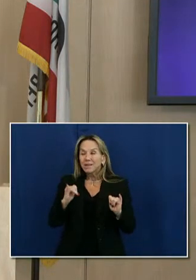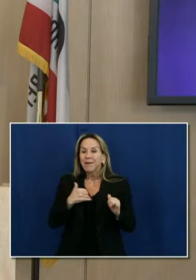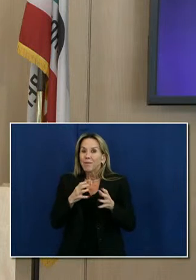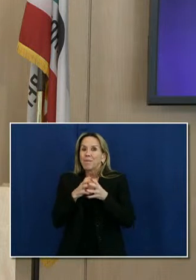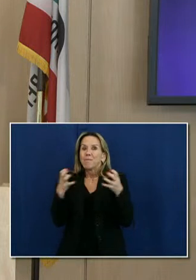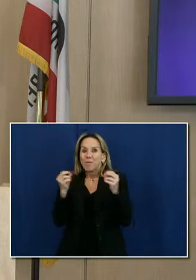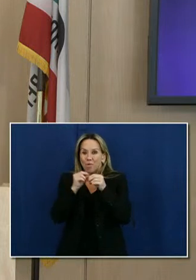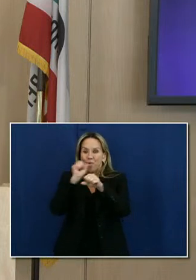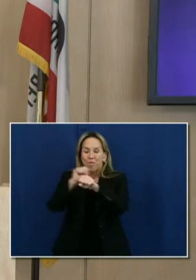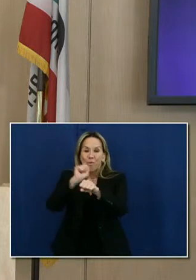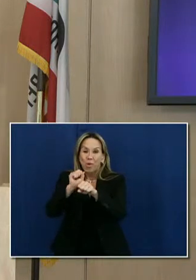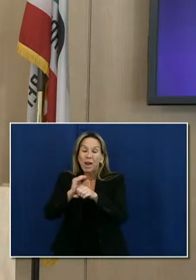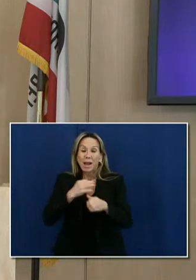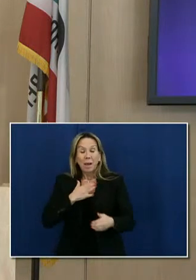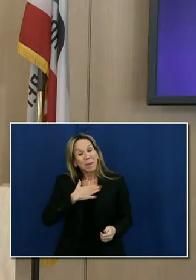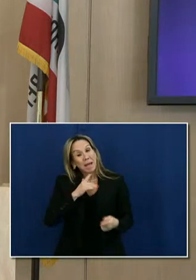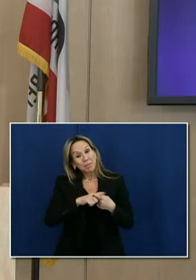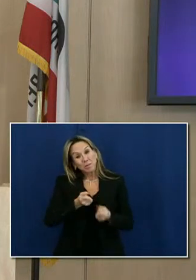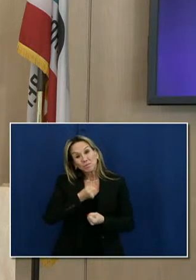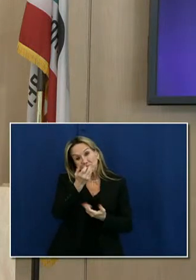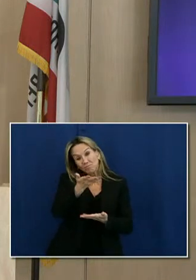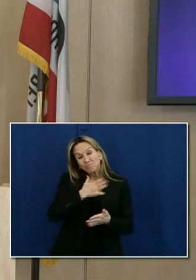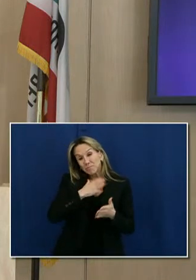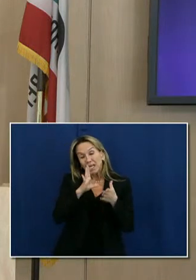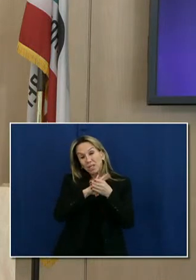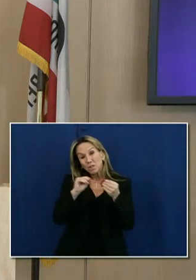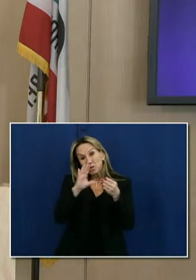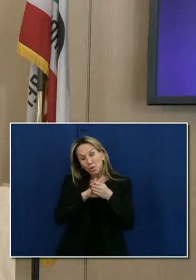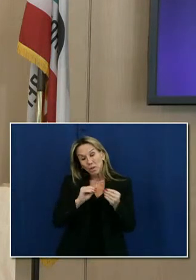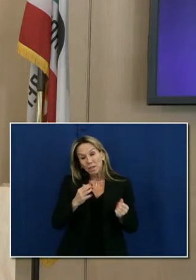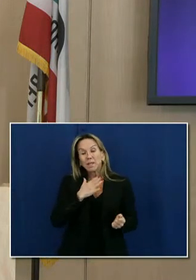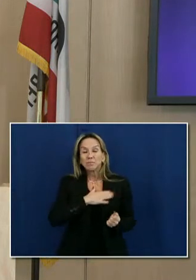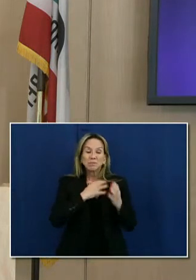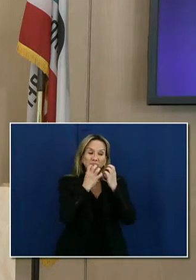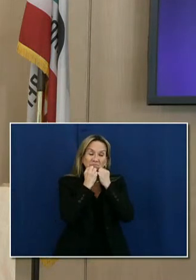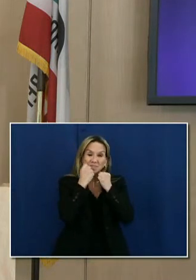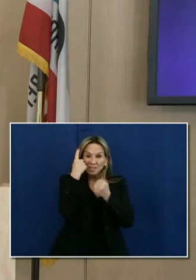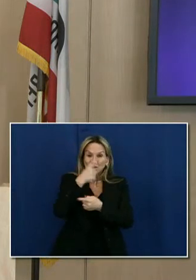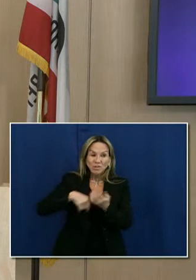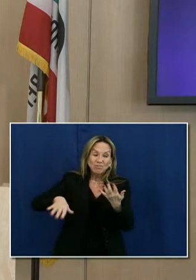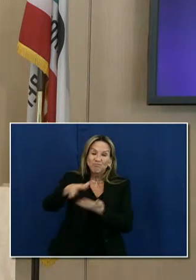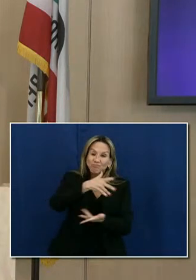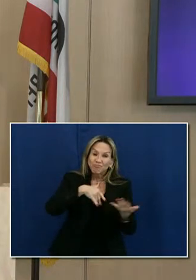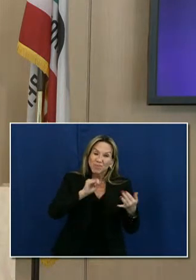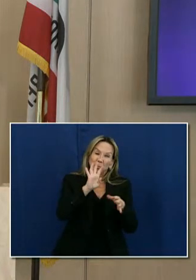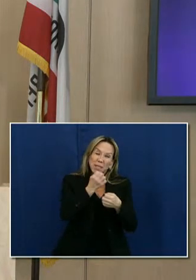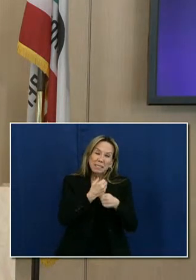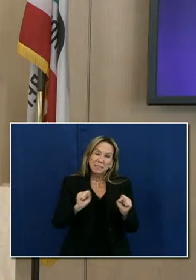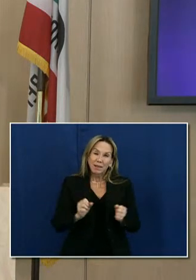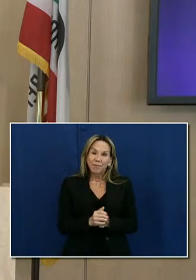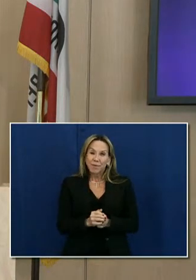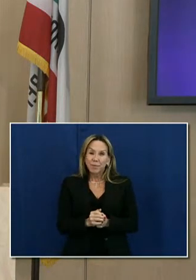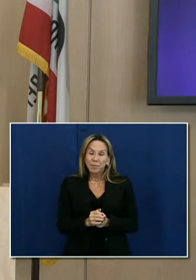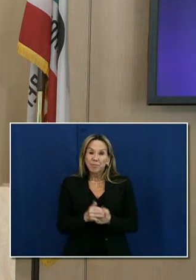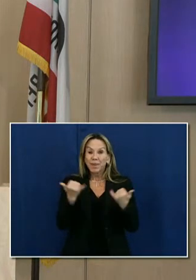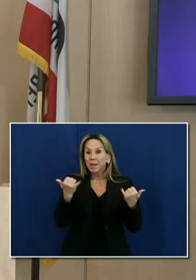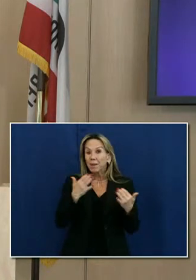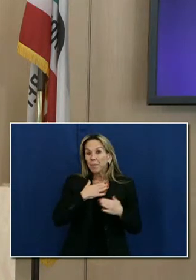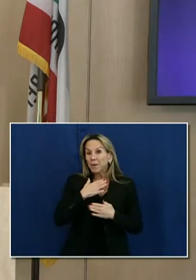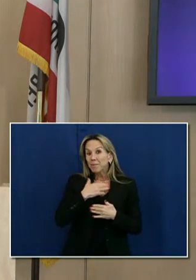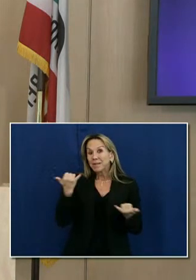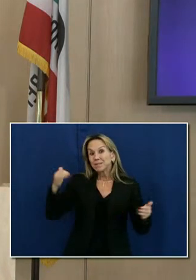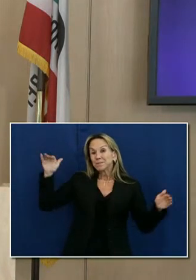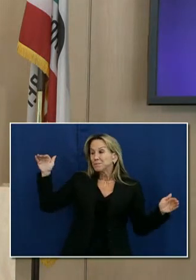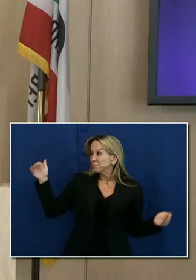and I'm happy to share my story with all of you. Please care for one another and be safe. And with that, it's my pleasure to introduce